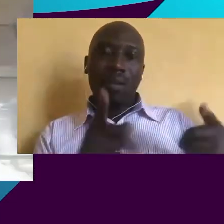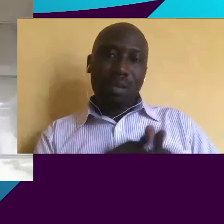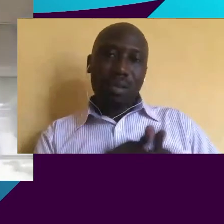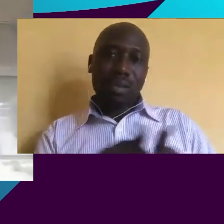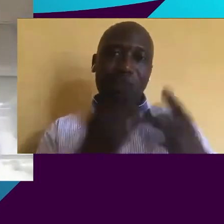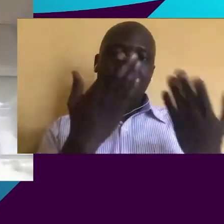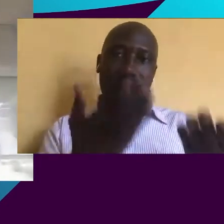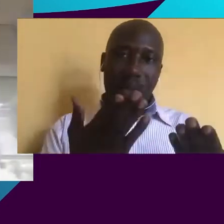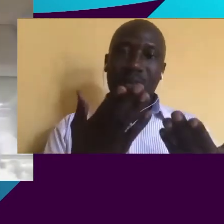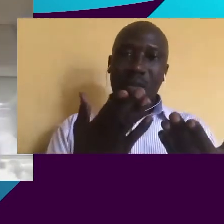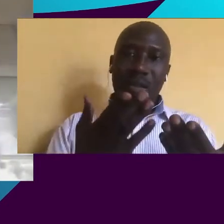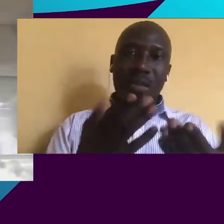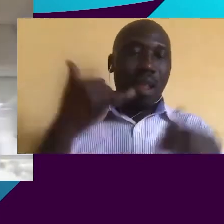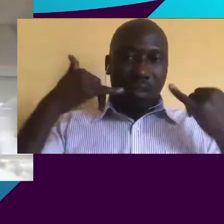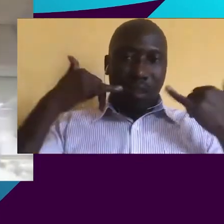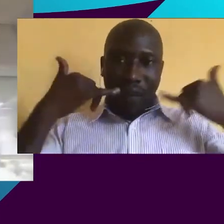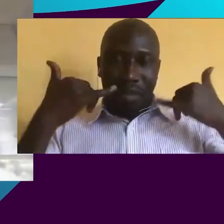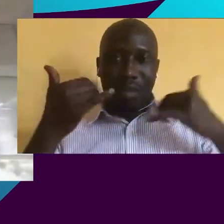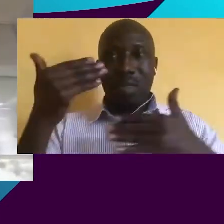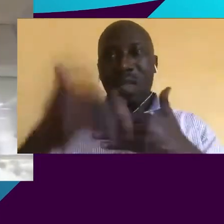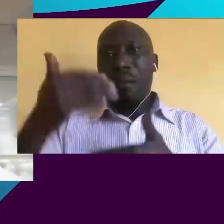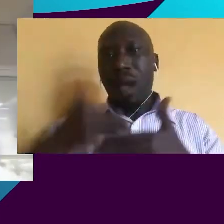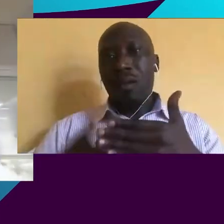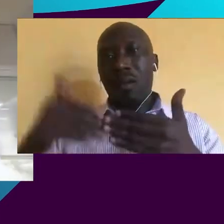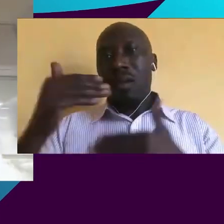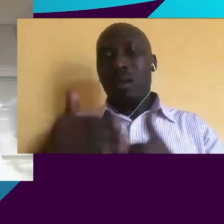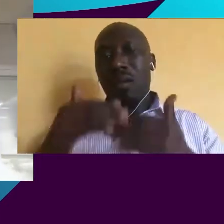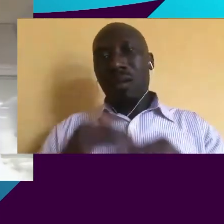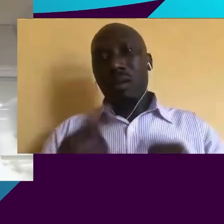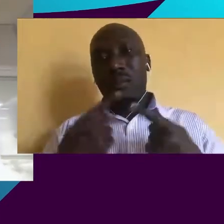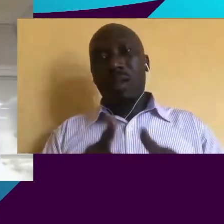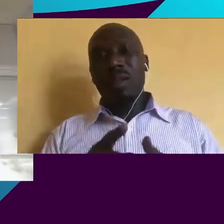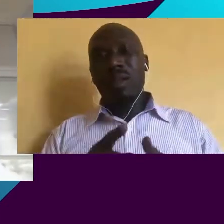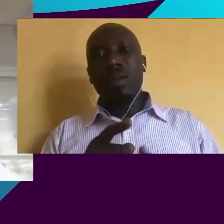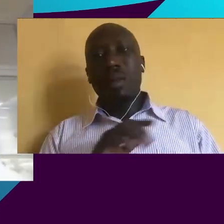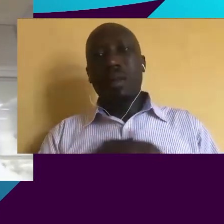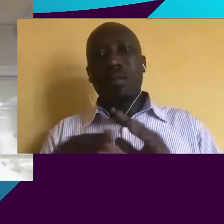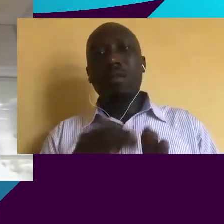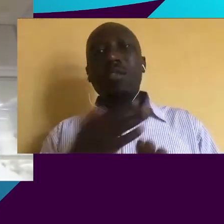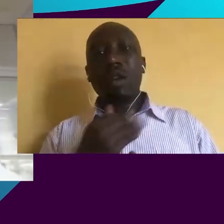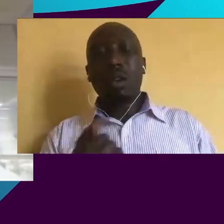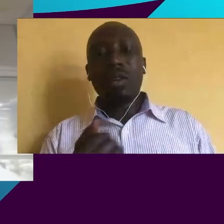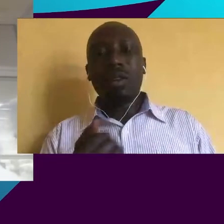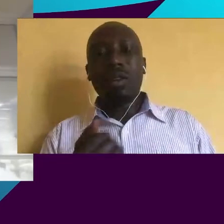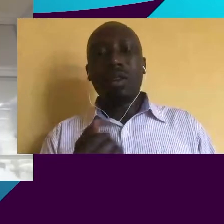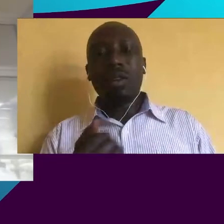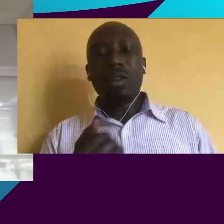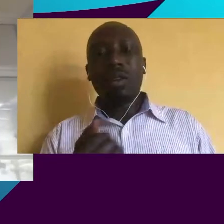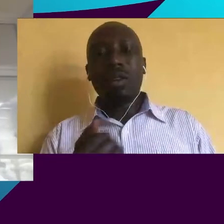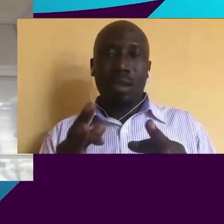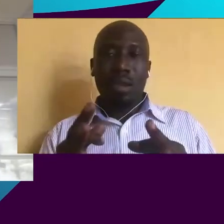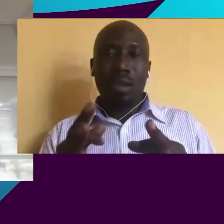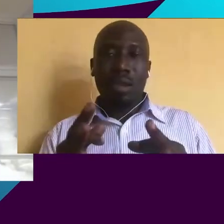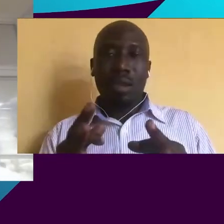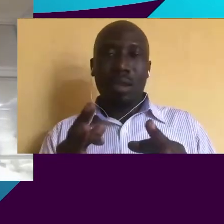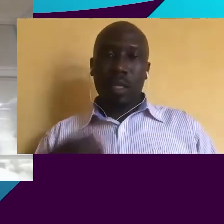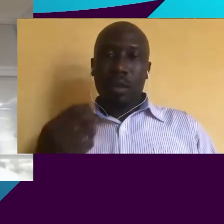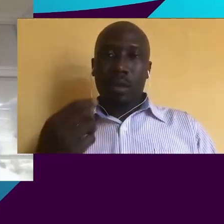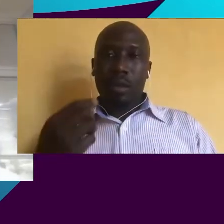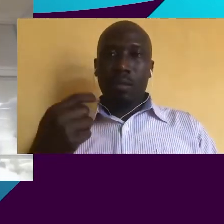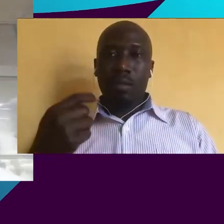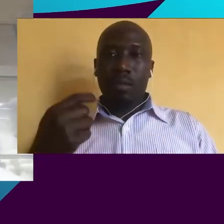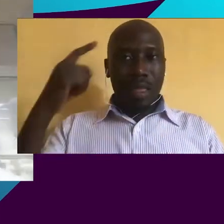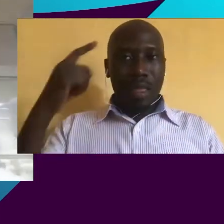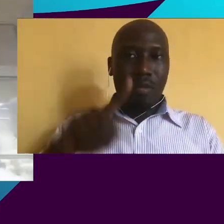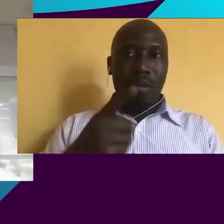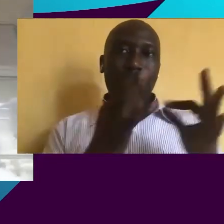noise. Anyway, so I didn't want to fall victim to the same thing. I think from one of the things that all of us on